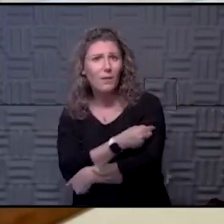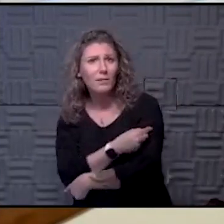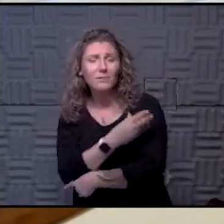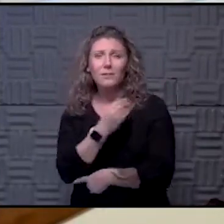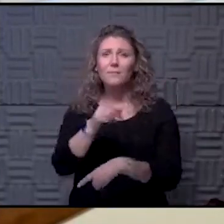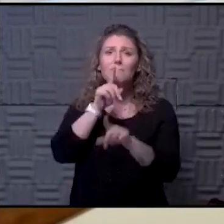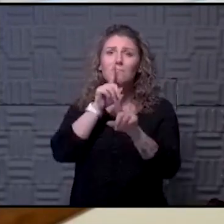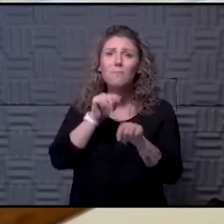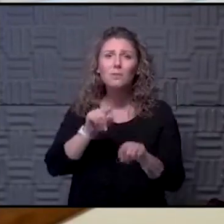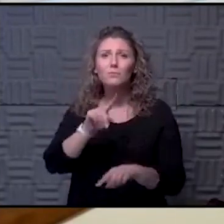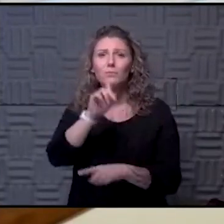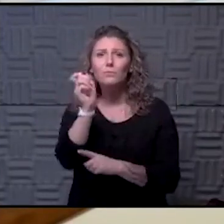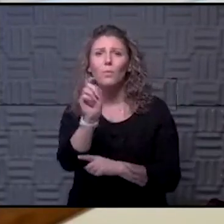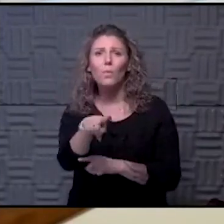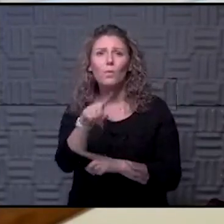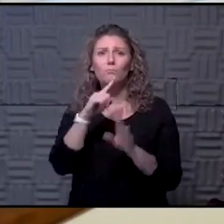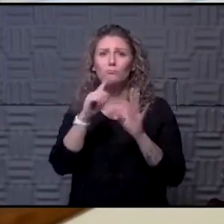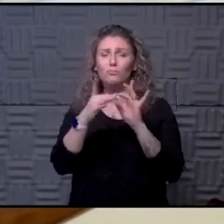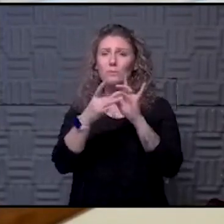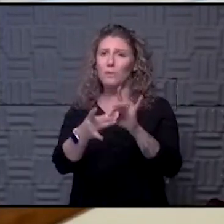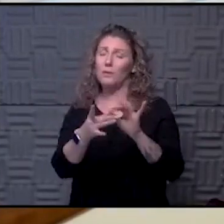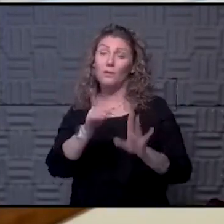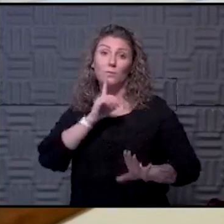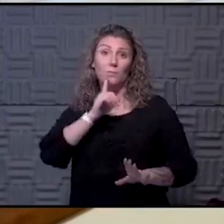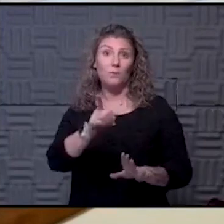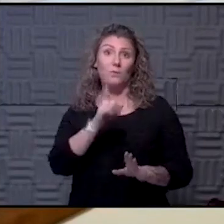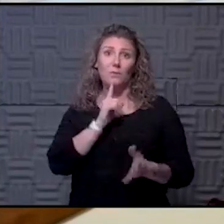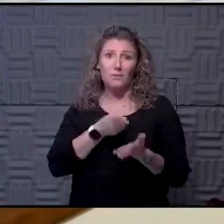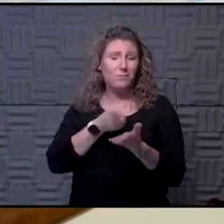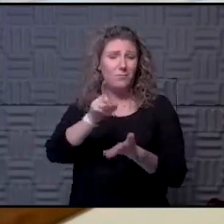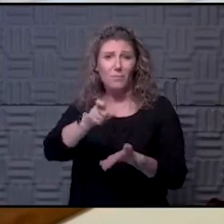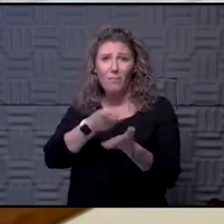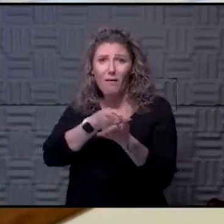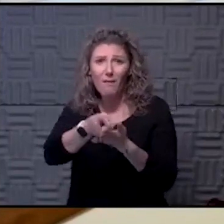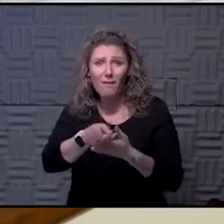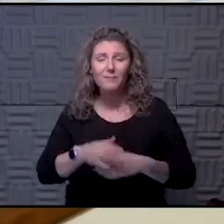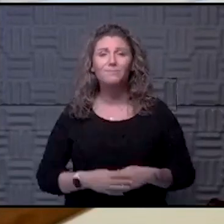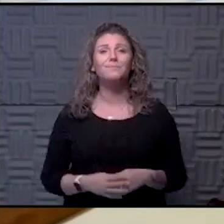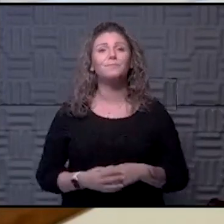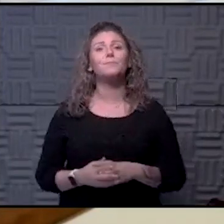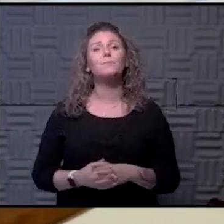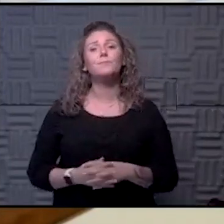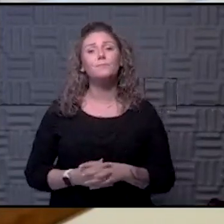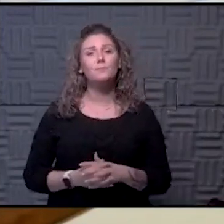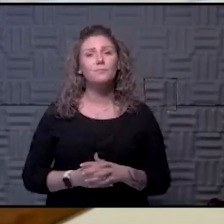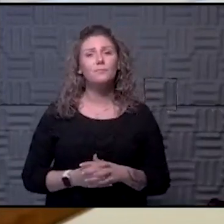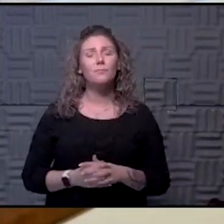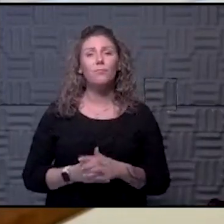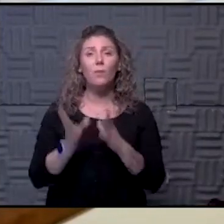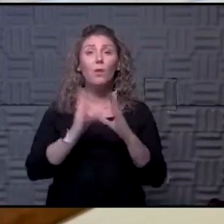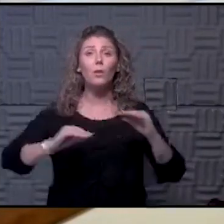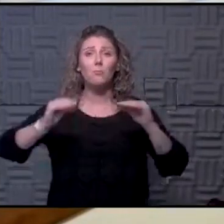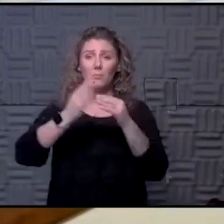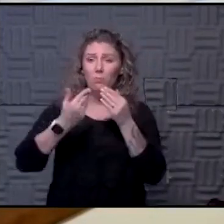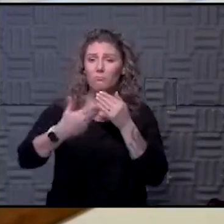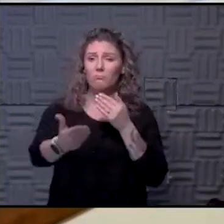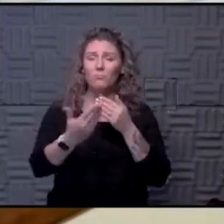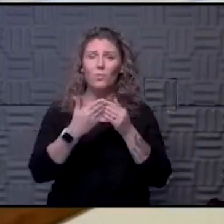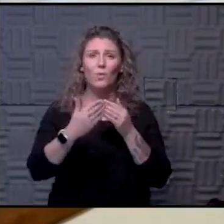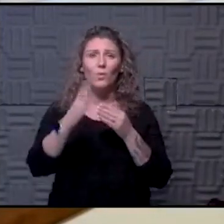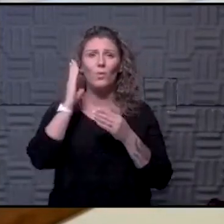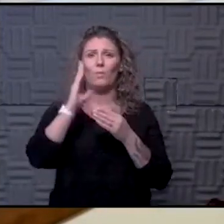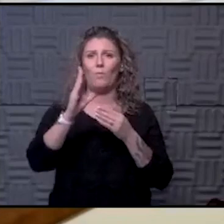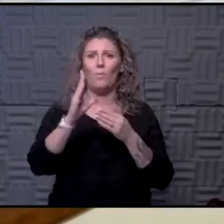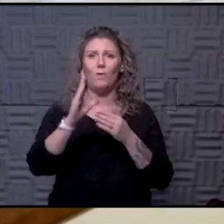answering questions about that as truthfully and honest as we can. And so kind of moving forward, we're going to lean on that